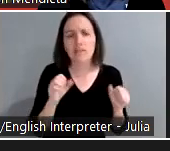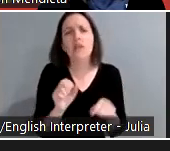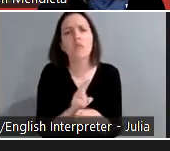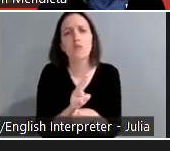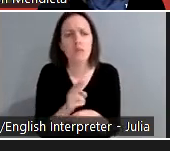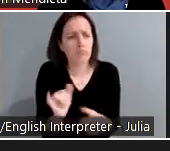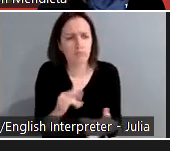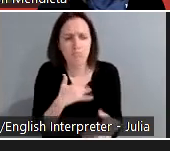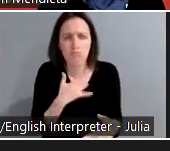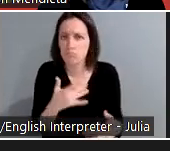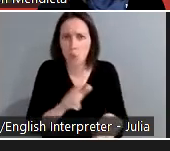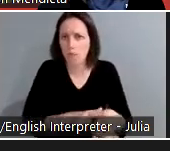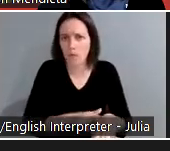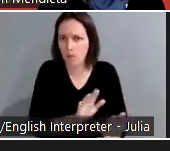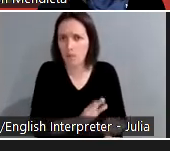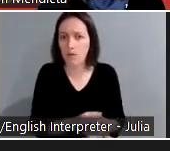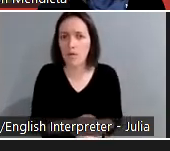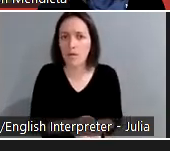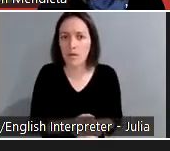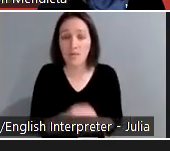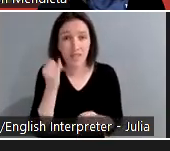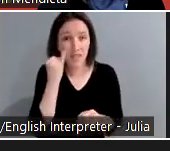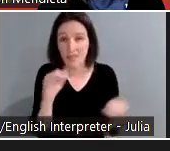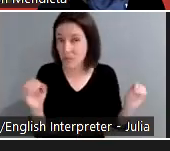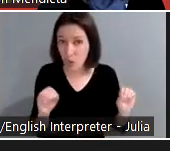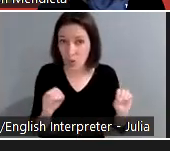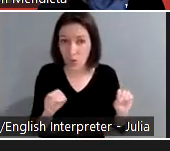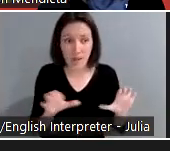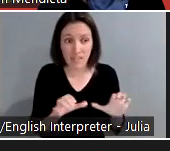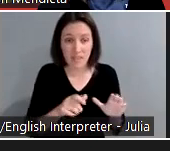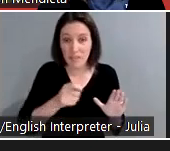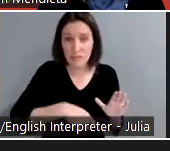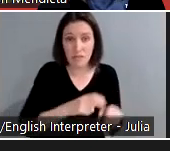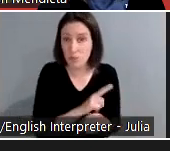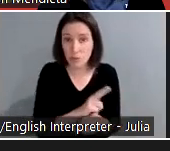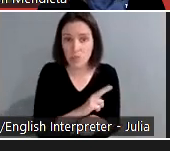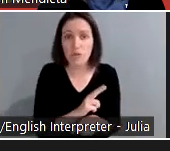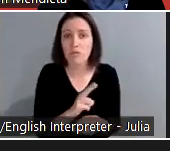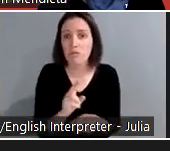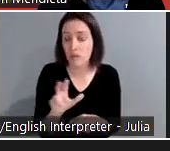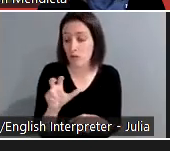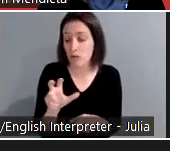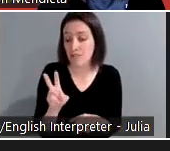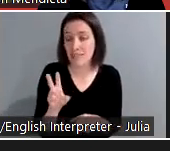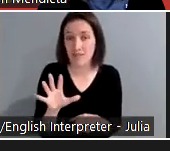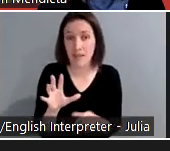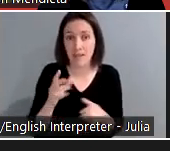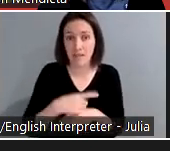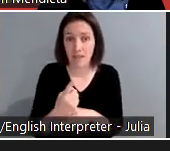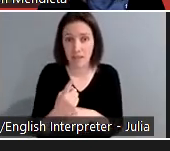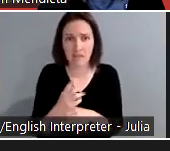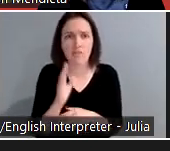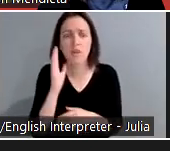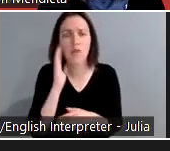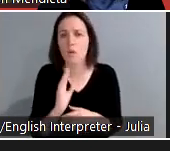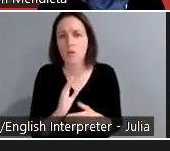EBT cards with no activity within 365 days will be expunged, and benefits lost due to inactivity cannot be